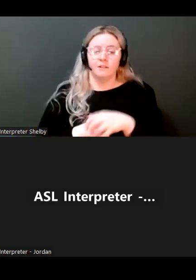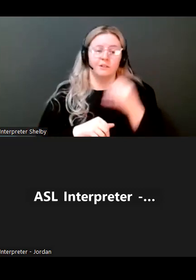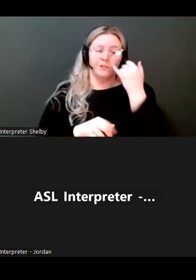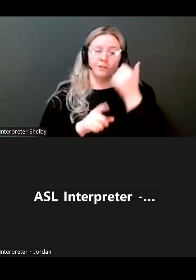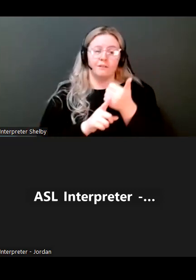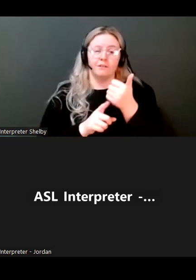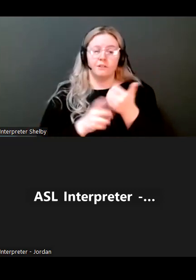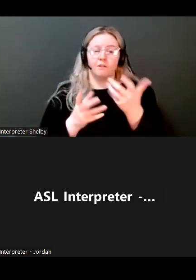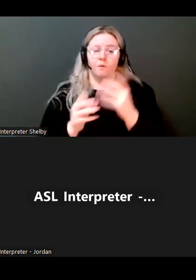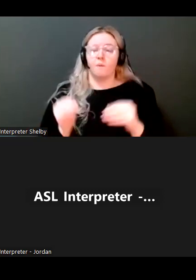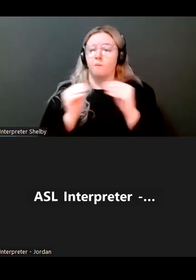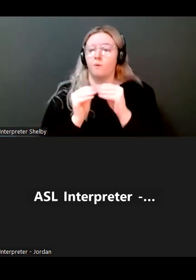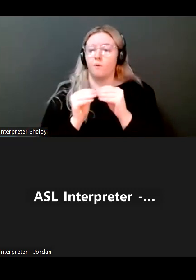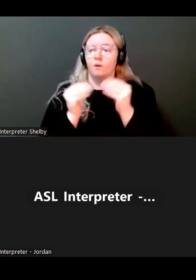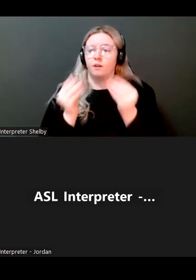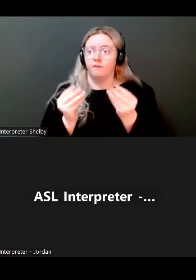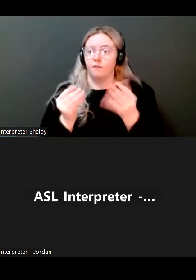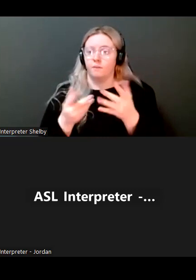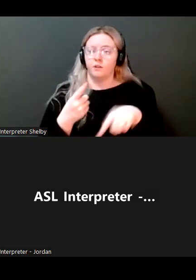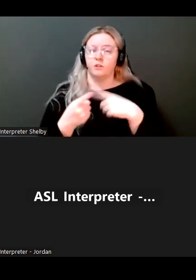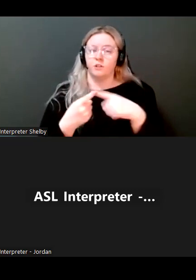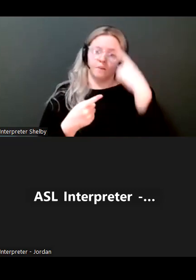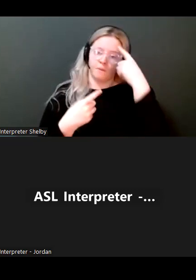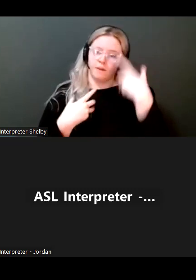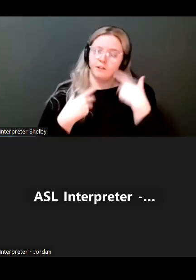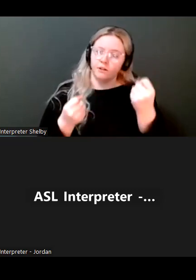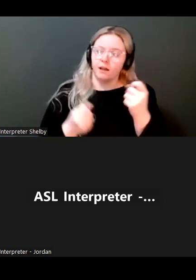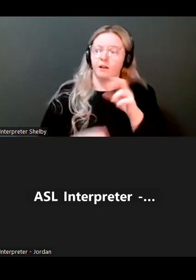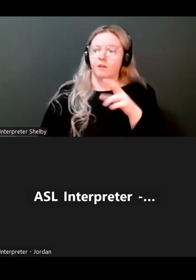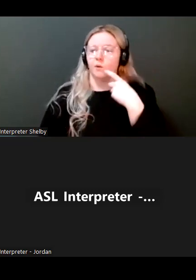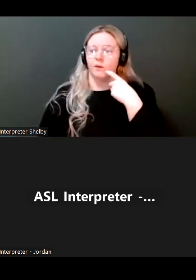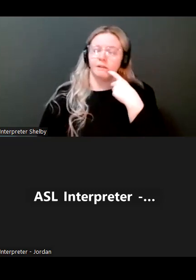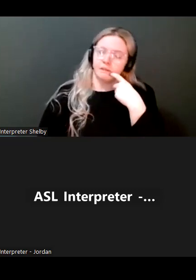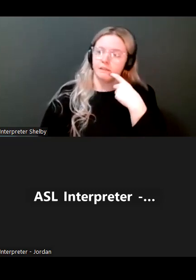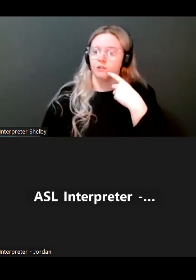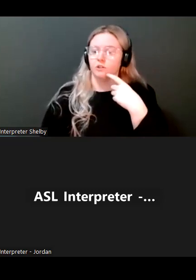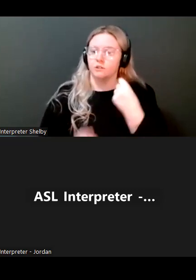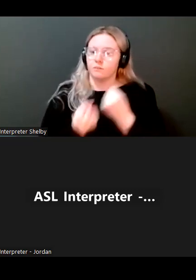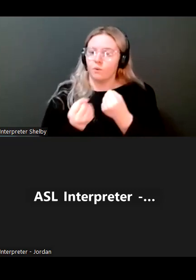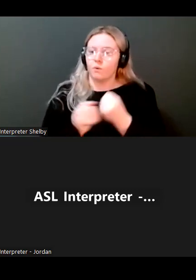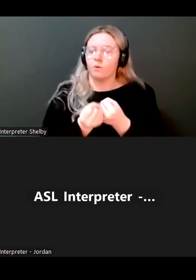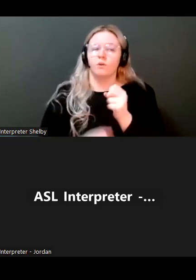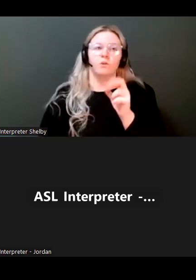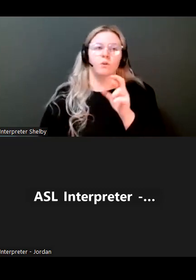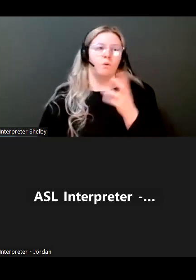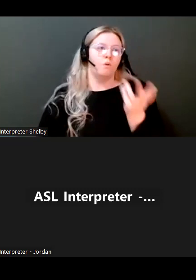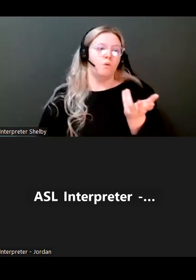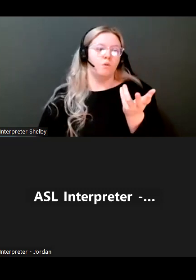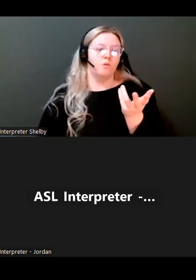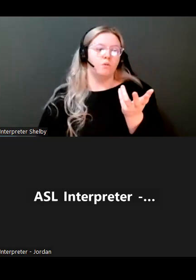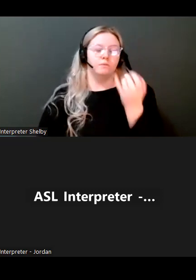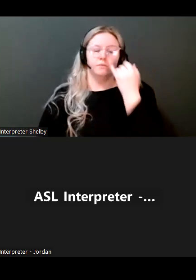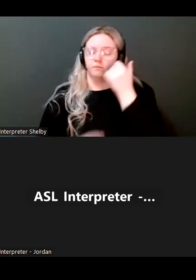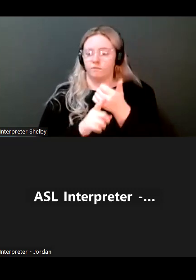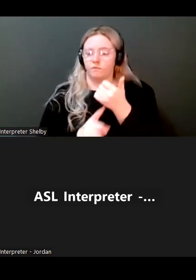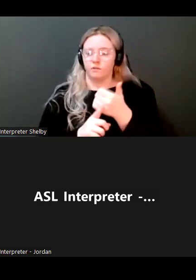more information on mental health or substance use topics, if you want to know, do I have a drinking